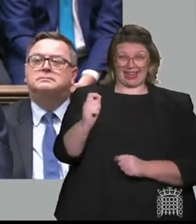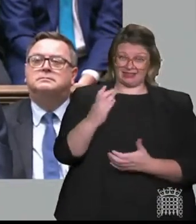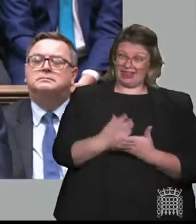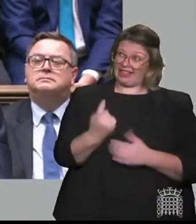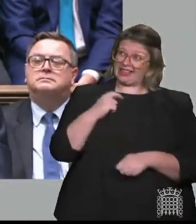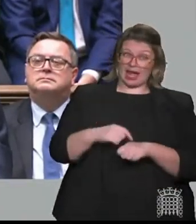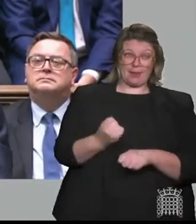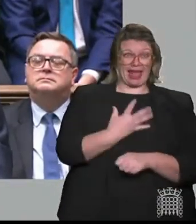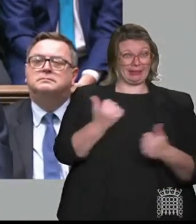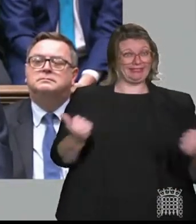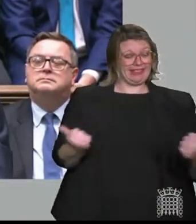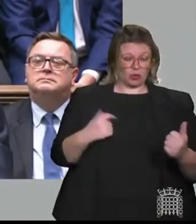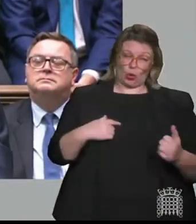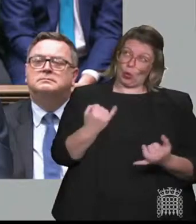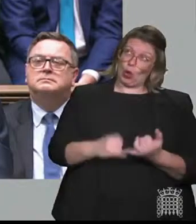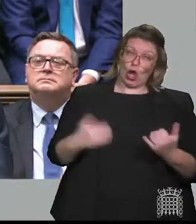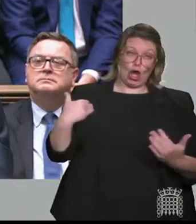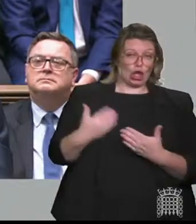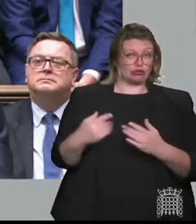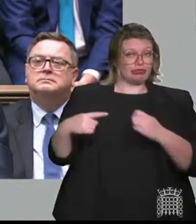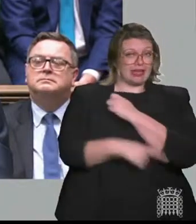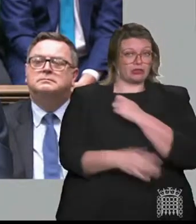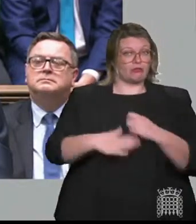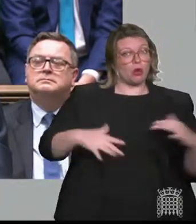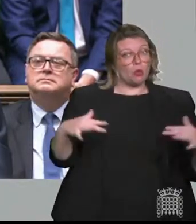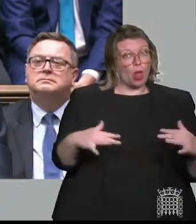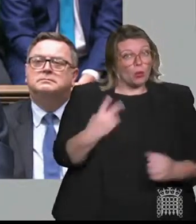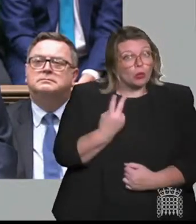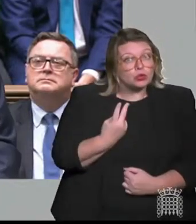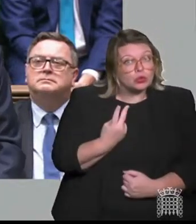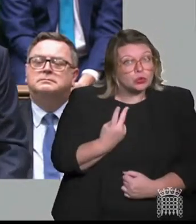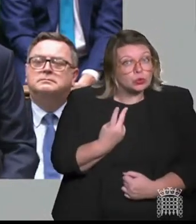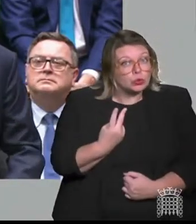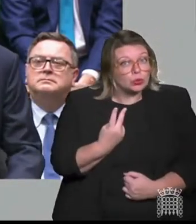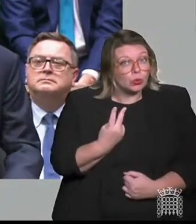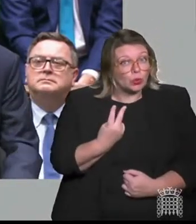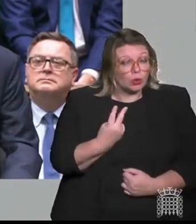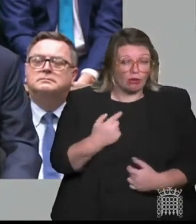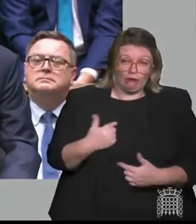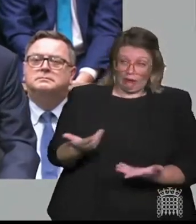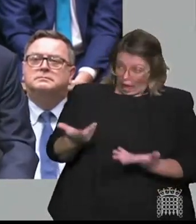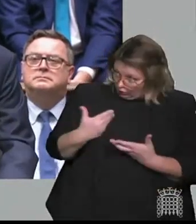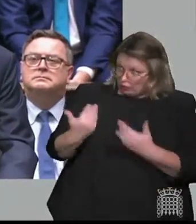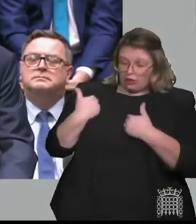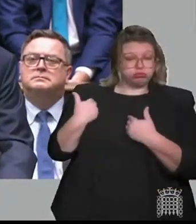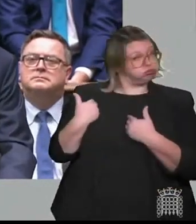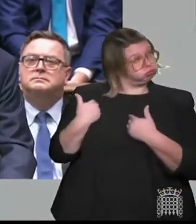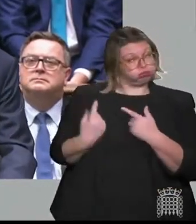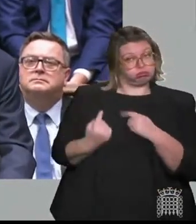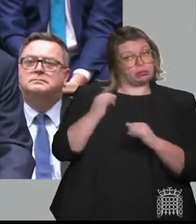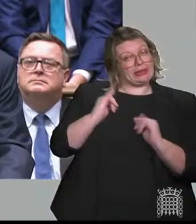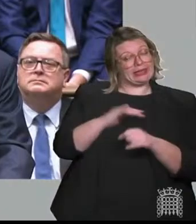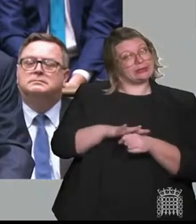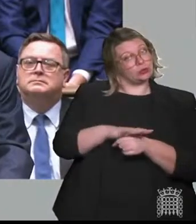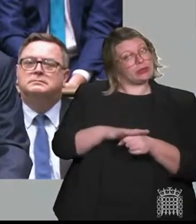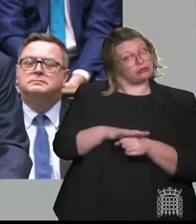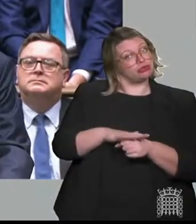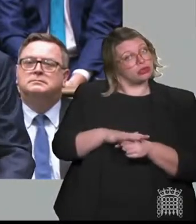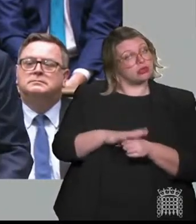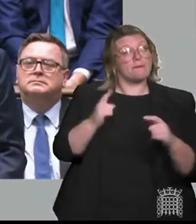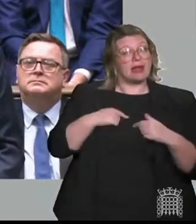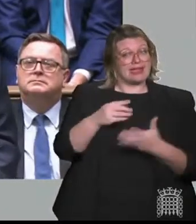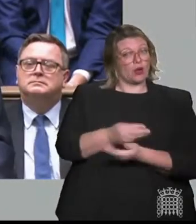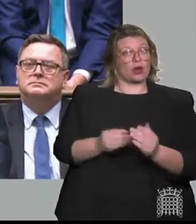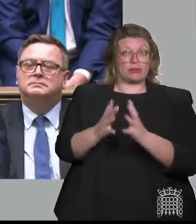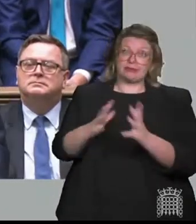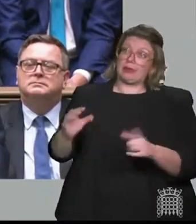War, Conservative administrations have presided over faster growth than many of our major